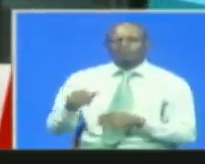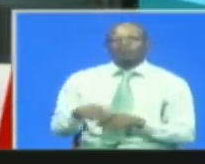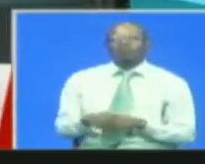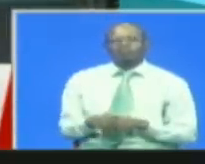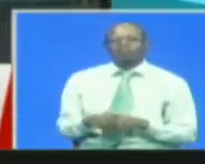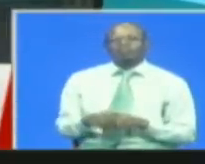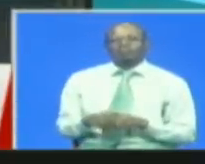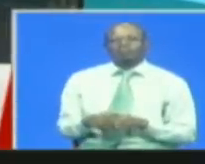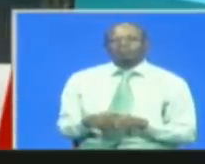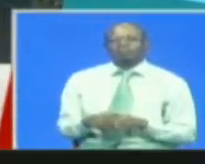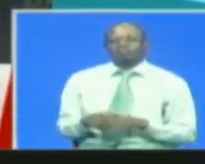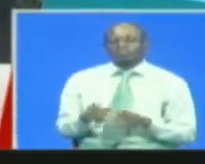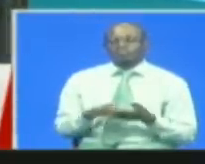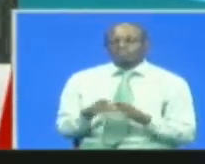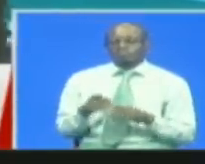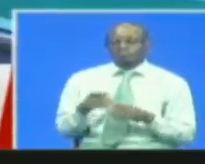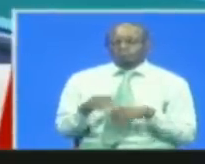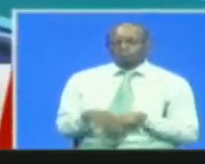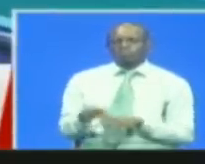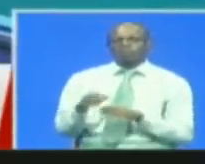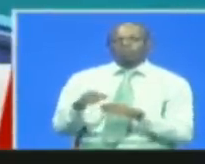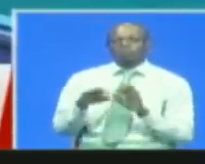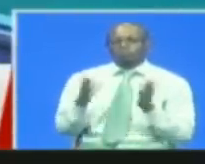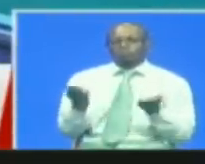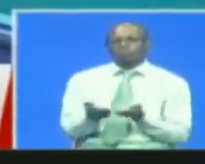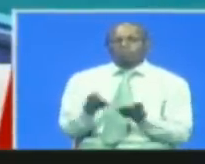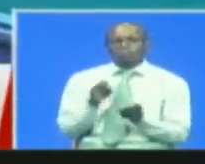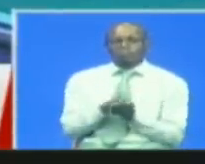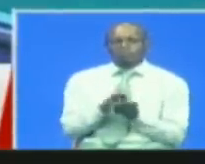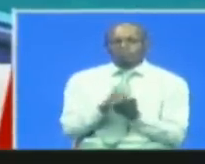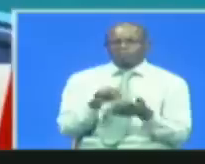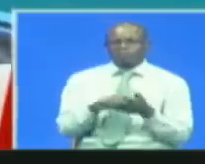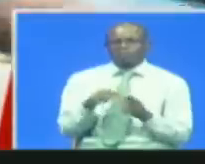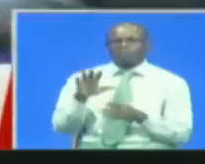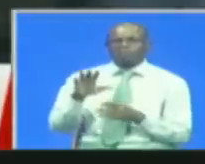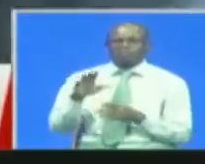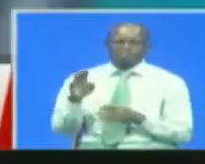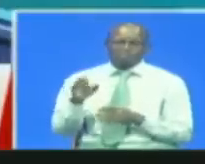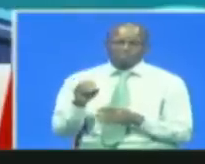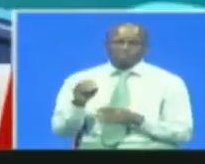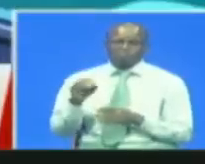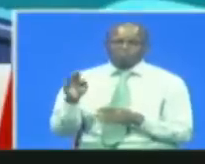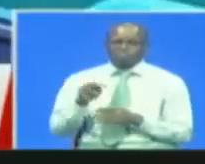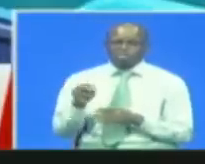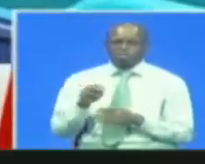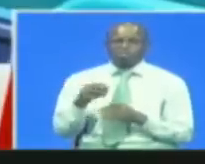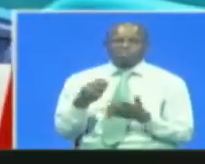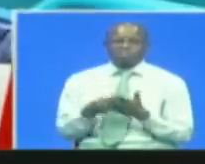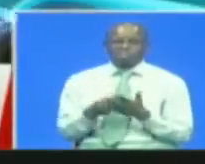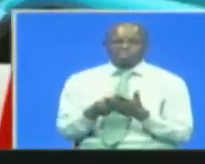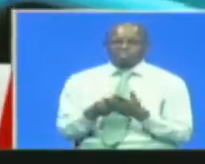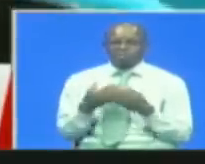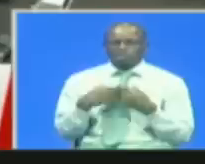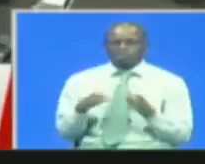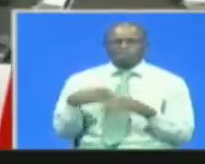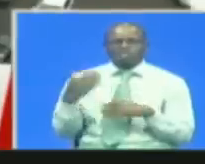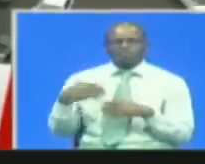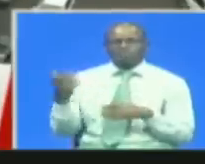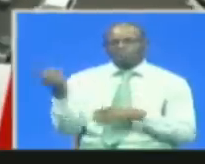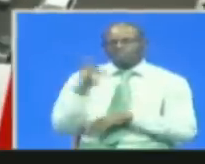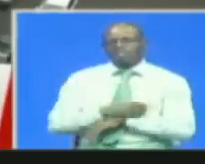According to World Bank figures, 50 million shillings worth of productivity is lost daily on account of Nairobi's traffic jams.